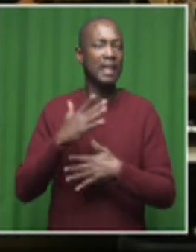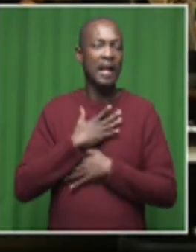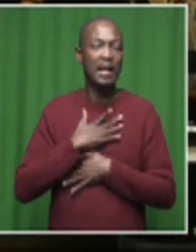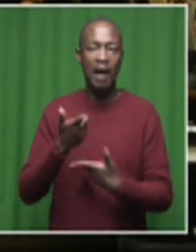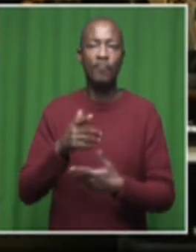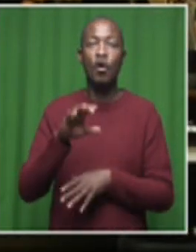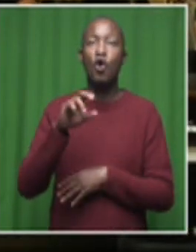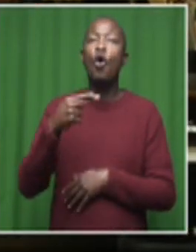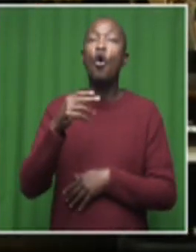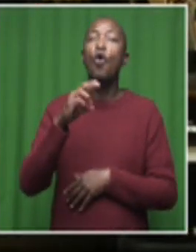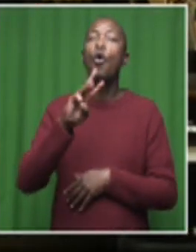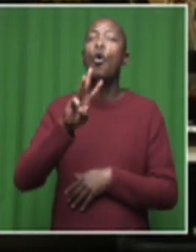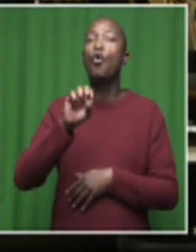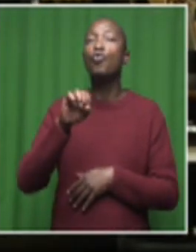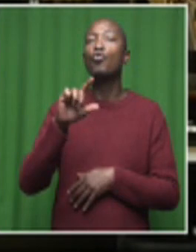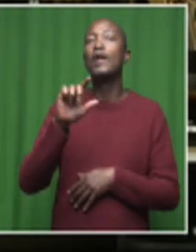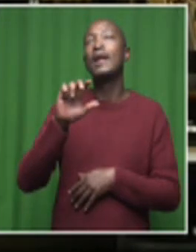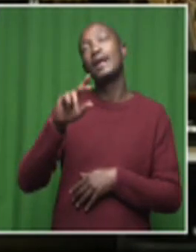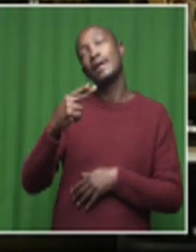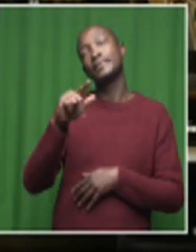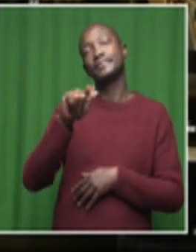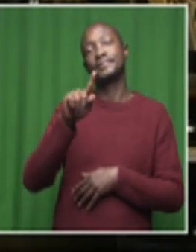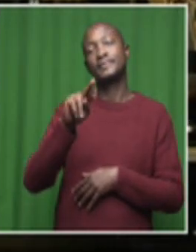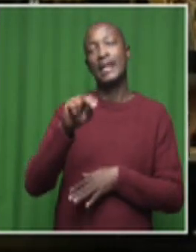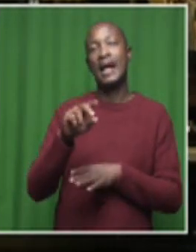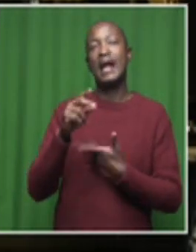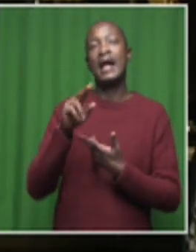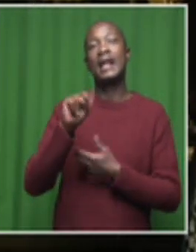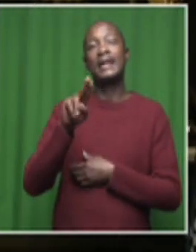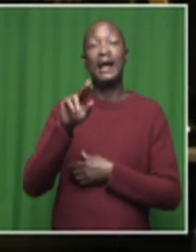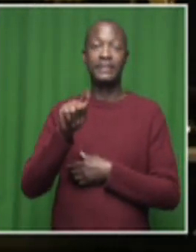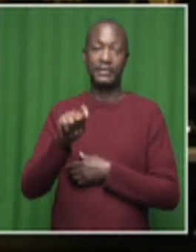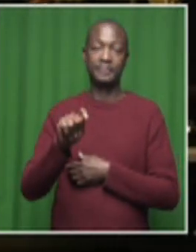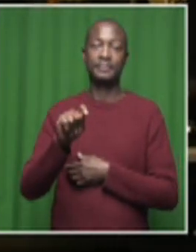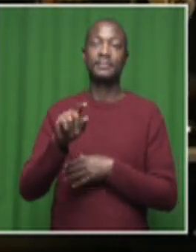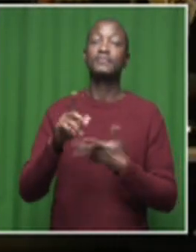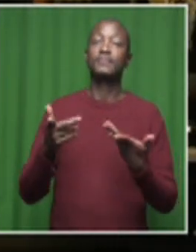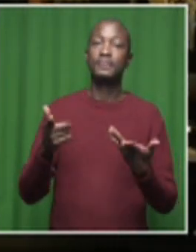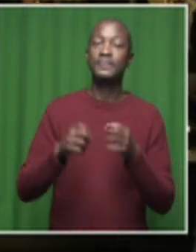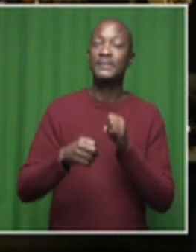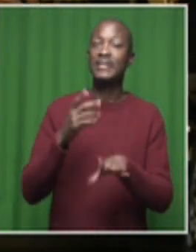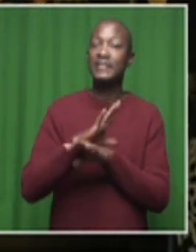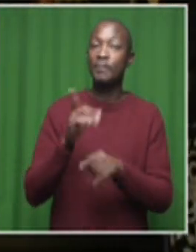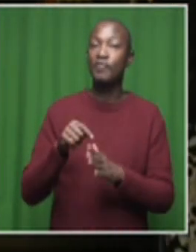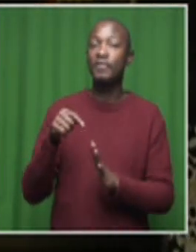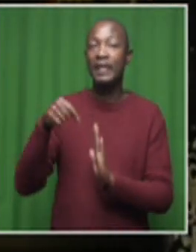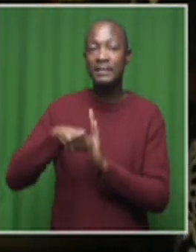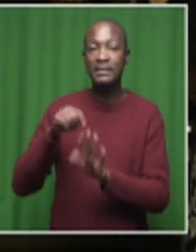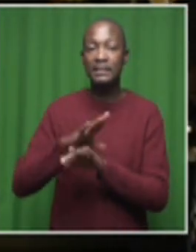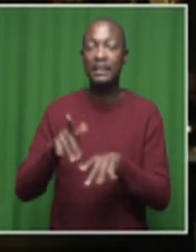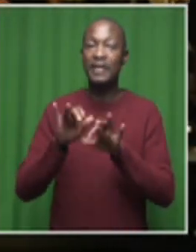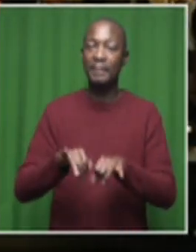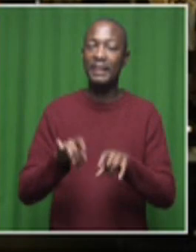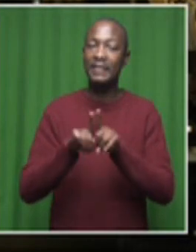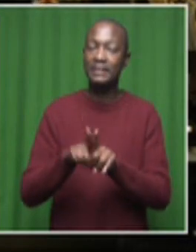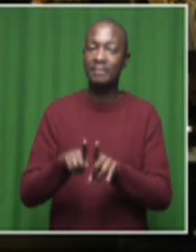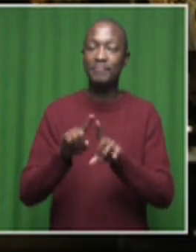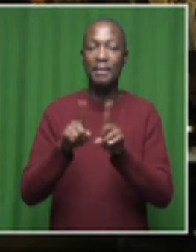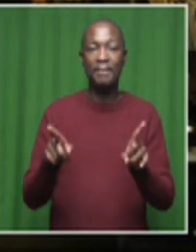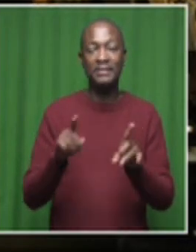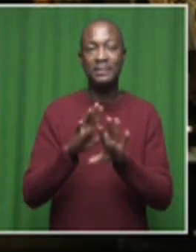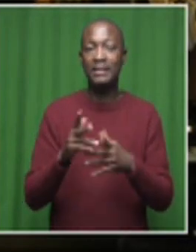nut also, more than the plain. So what we've seen is some of the insights remain the same, but some of it is